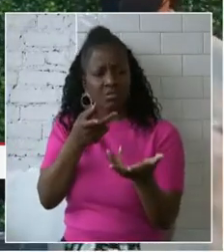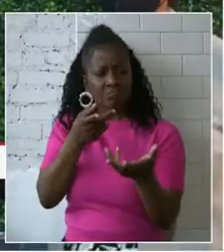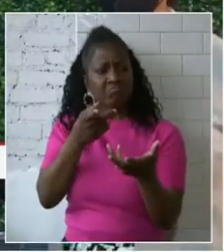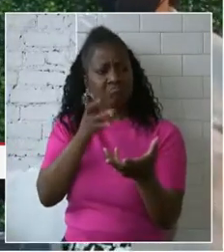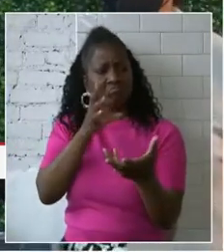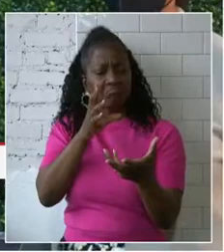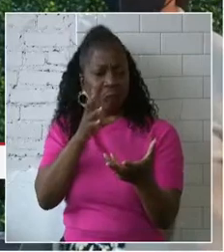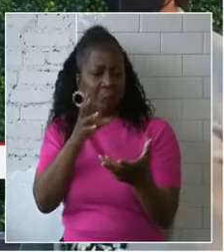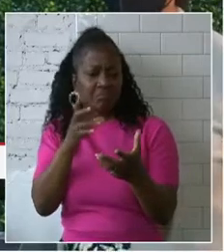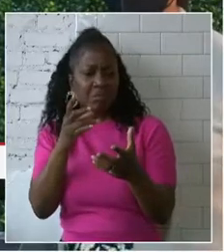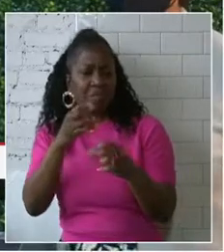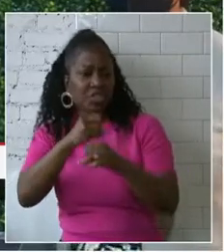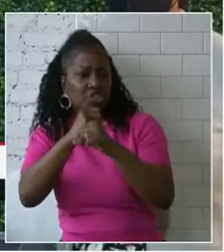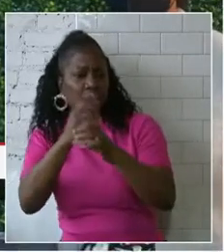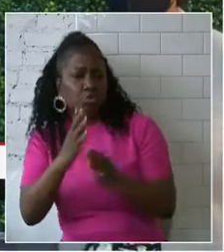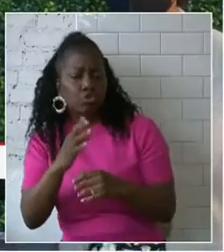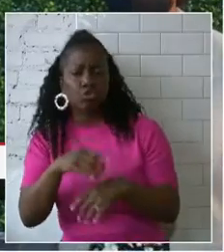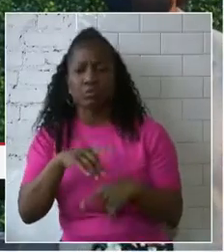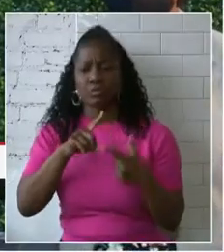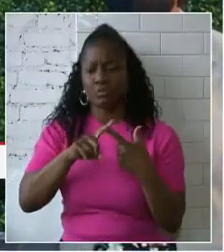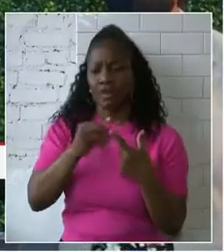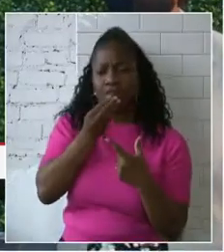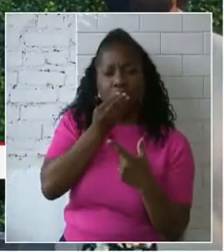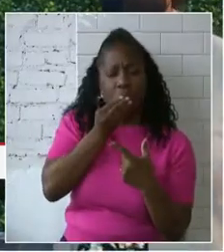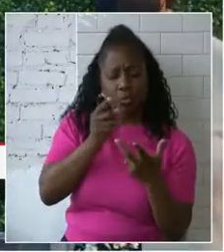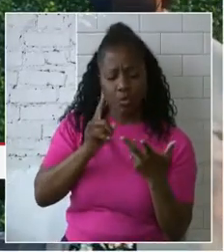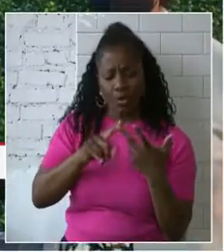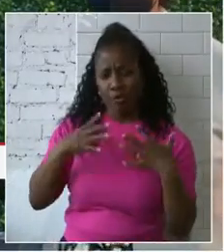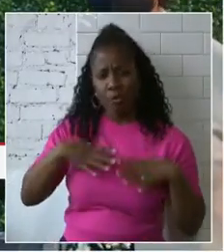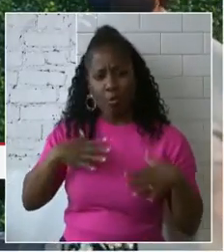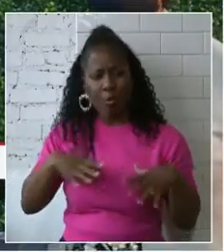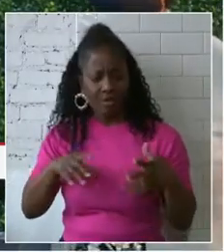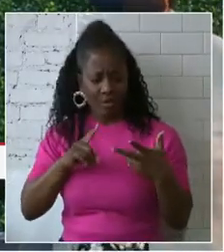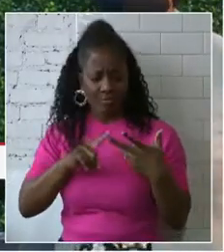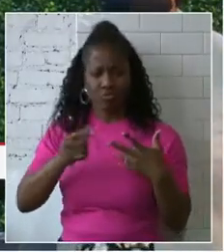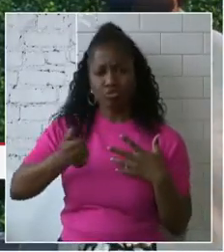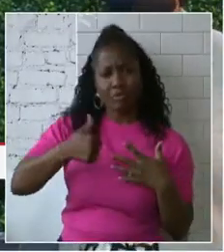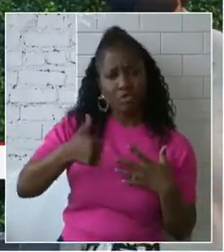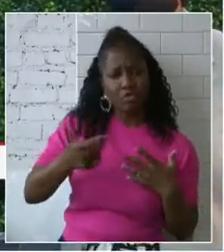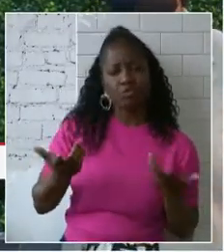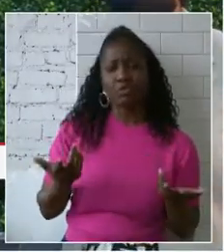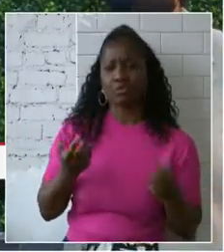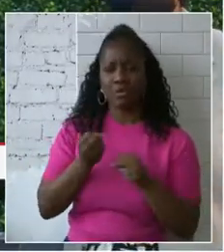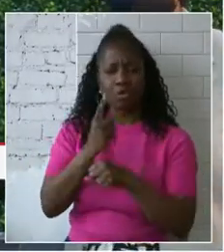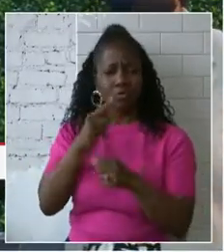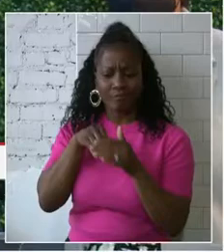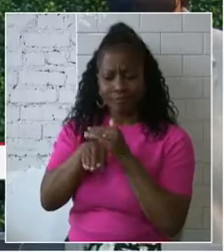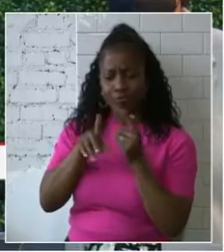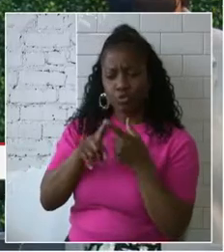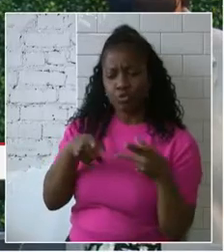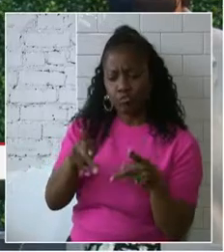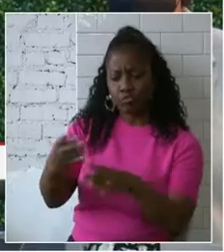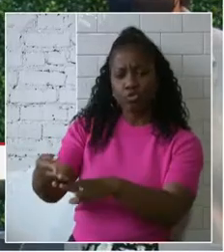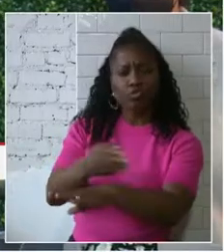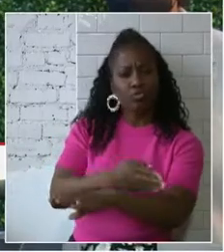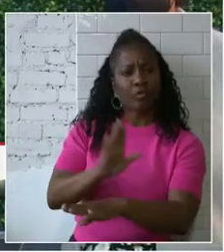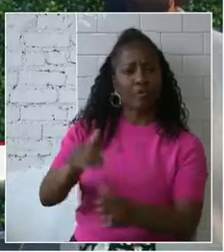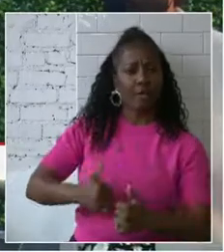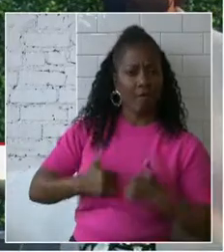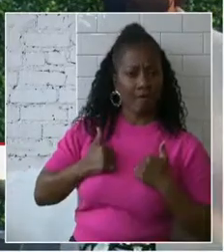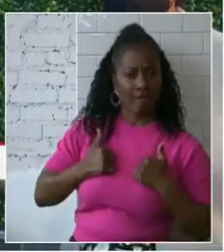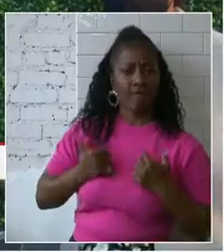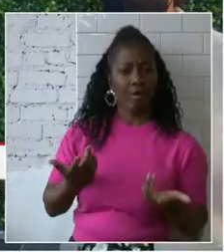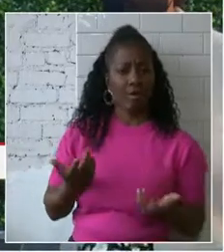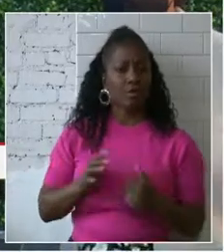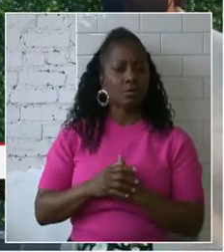as a shelter, such as food, clothing, transportation, to be able to access opportunities to improve their lives. So for